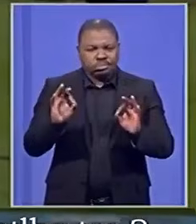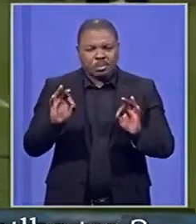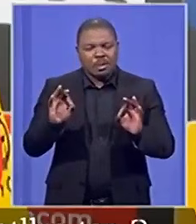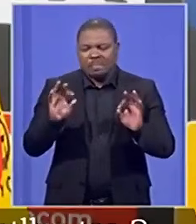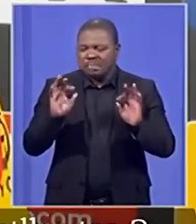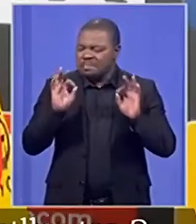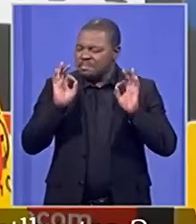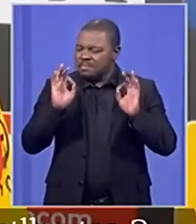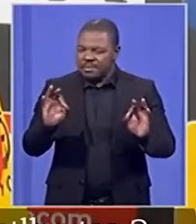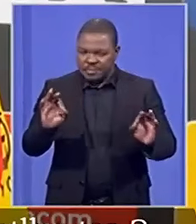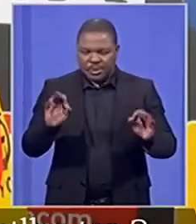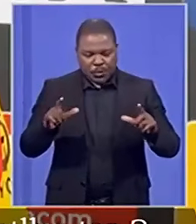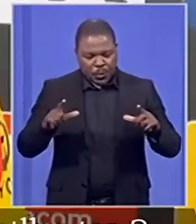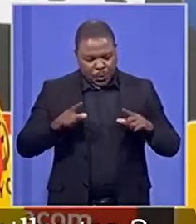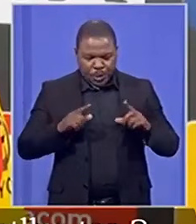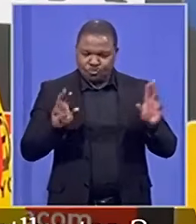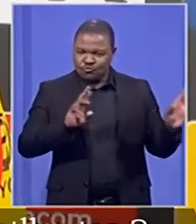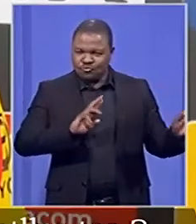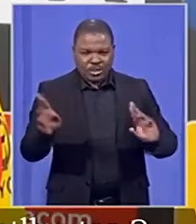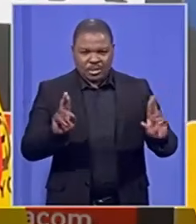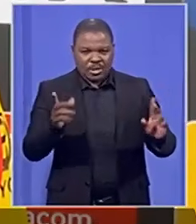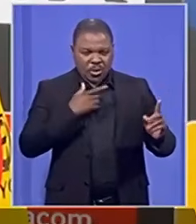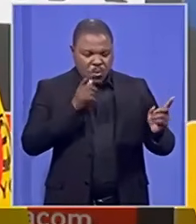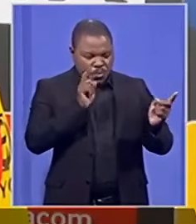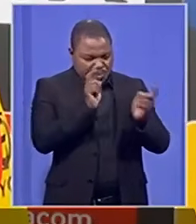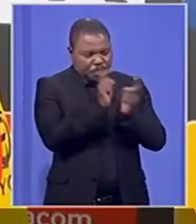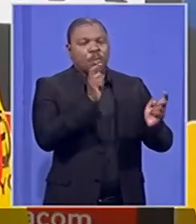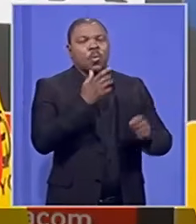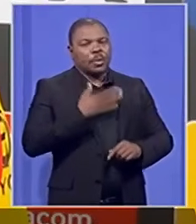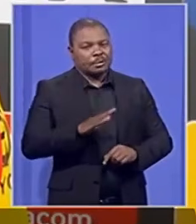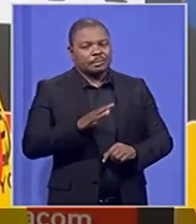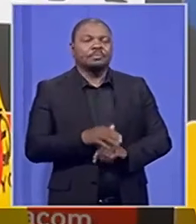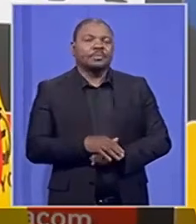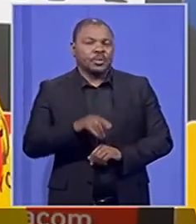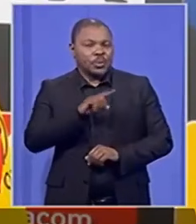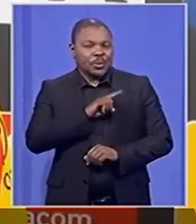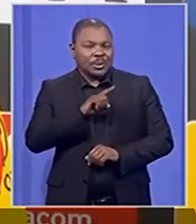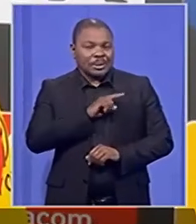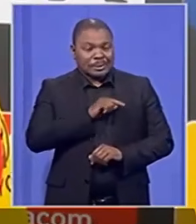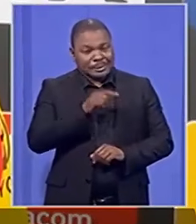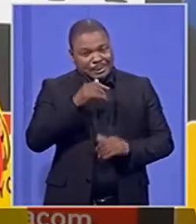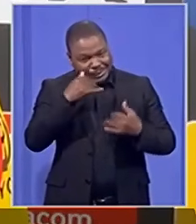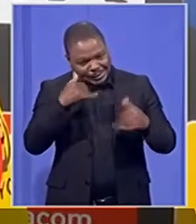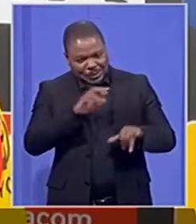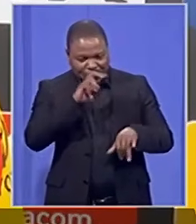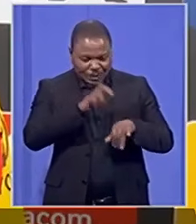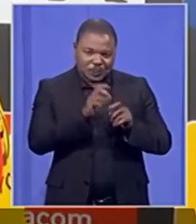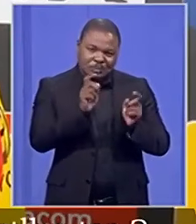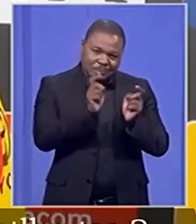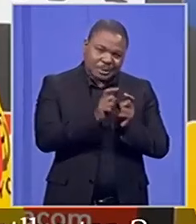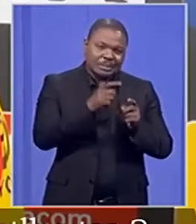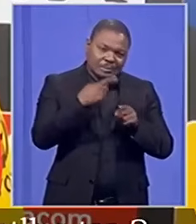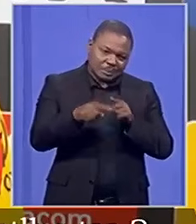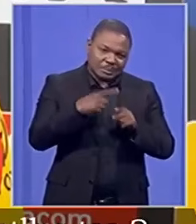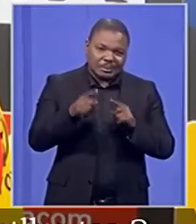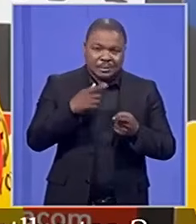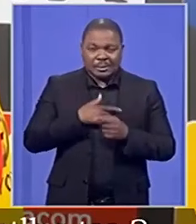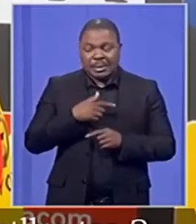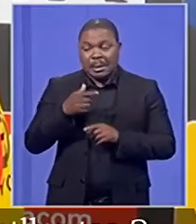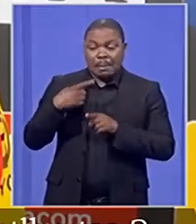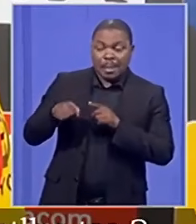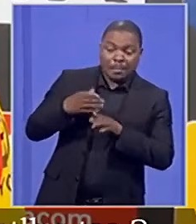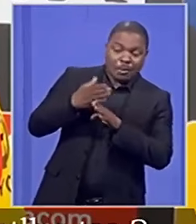perfectly for them, and we are looking forward to playing the game, because there's a game that still needs to be played. You can never win a game without